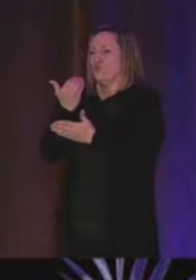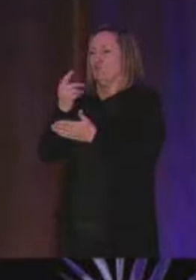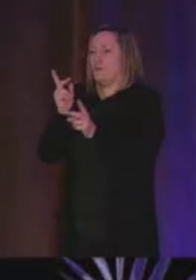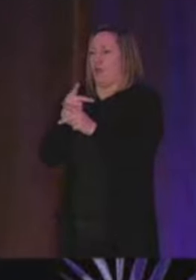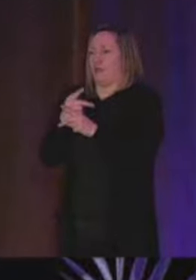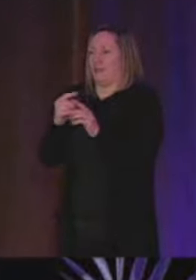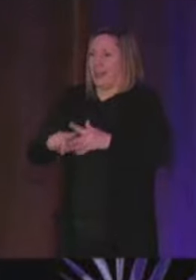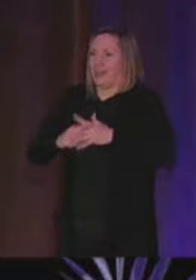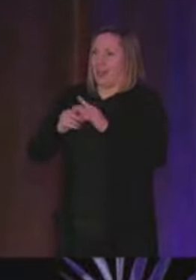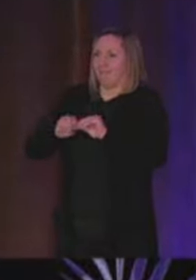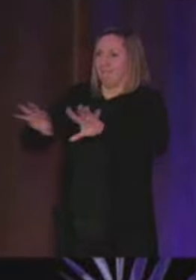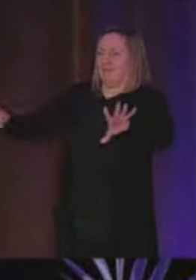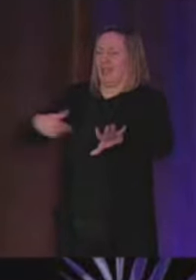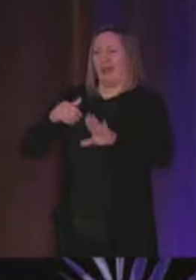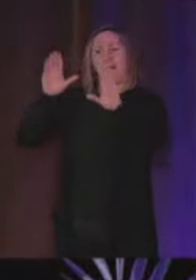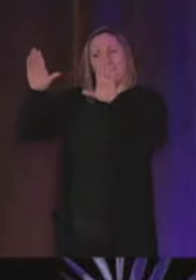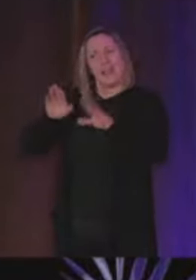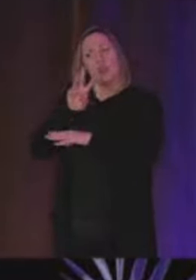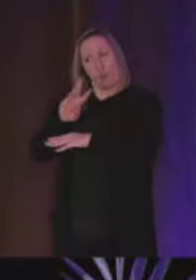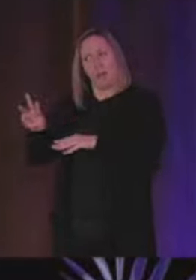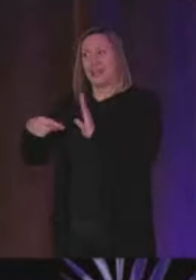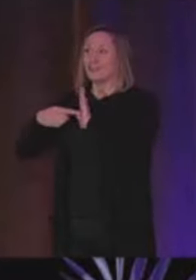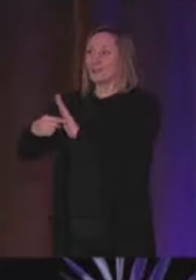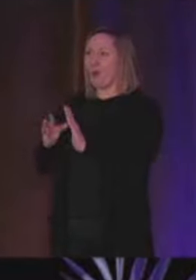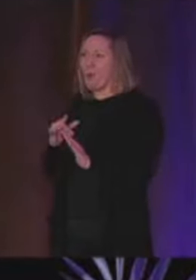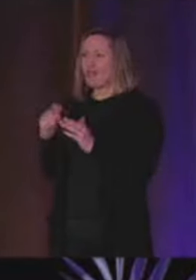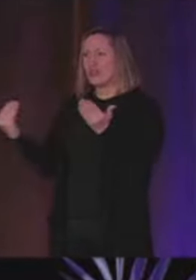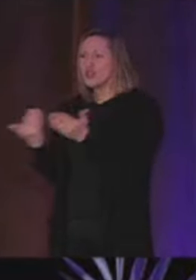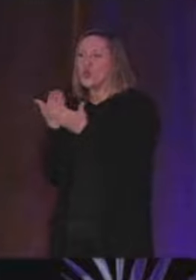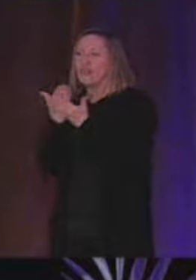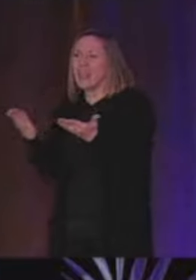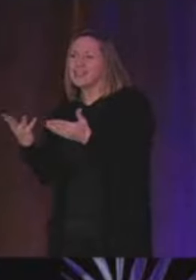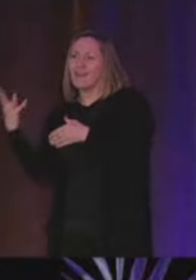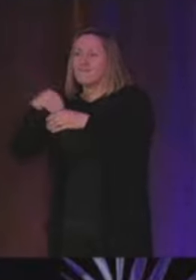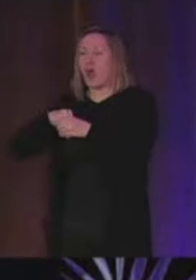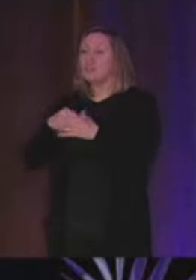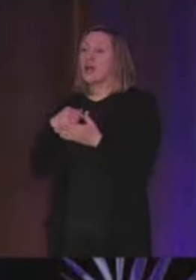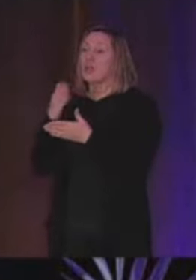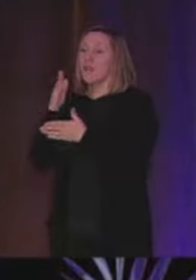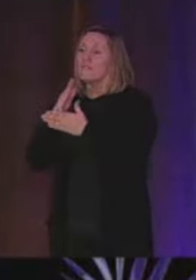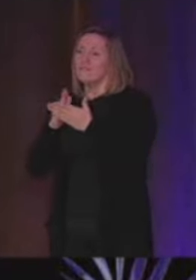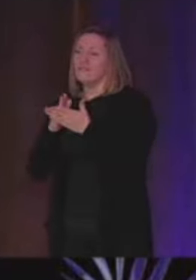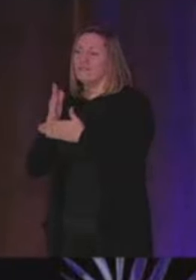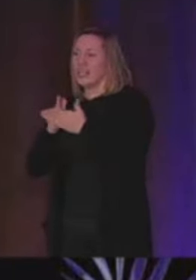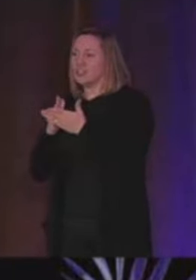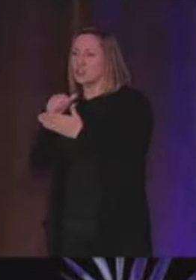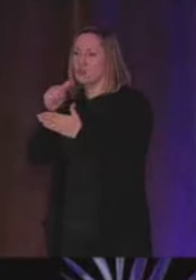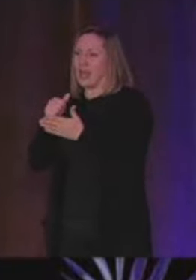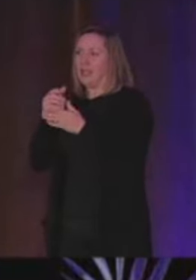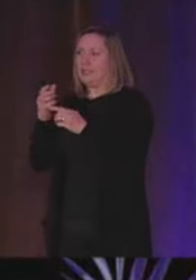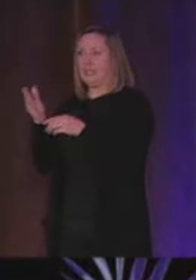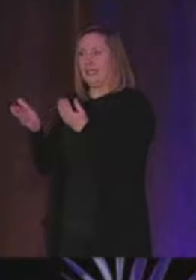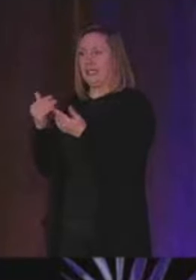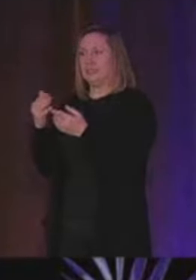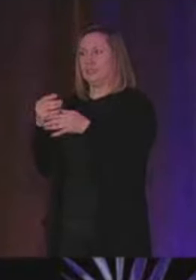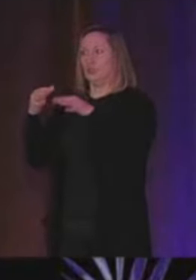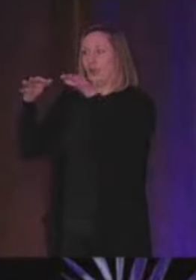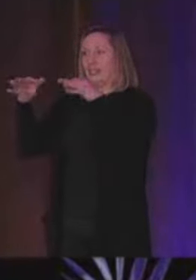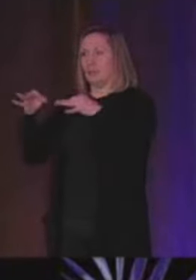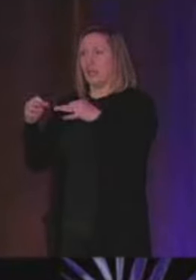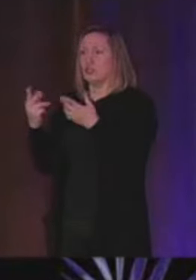amazing website that presents all of its features in an engaging way. Their features are oftentimes not easy to explain, so they use